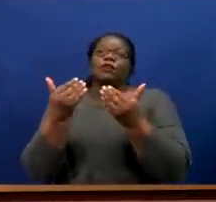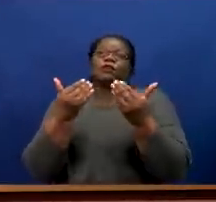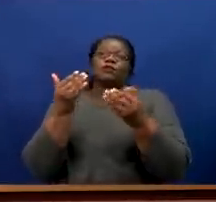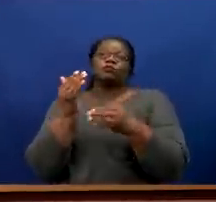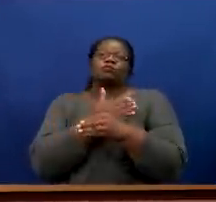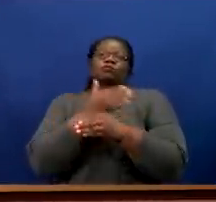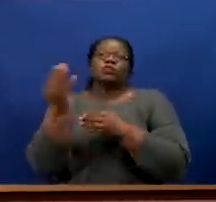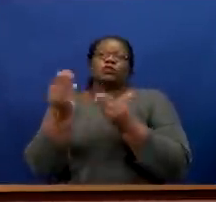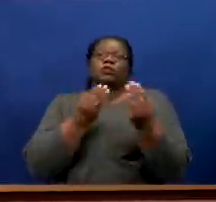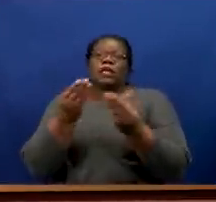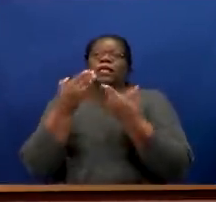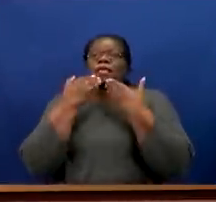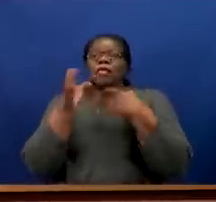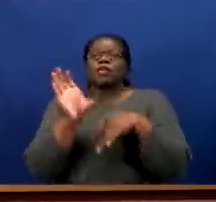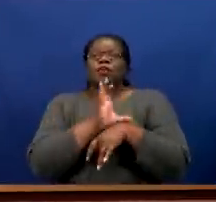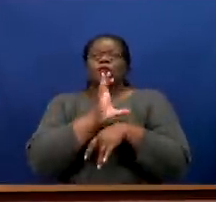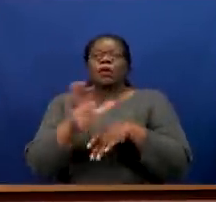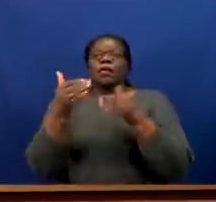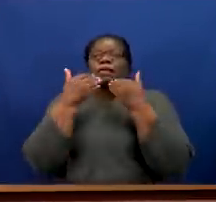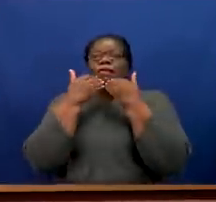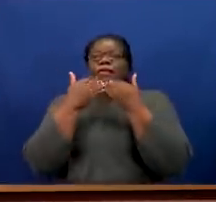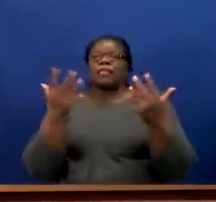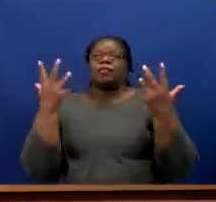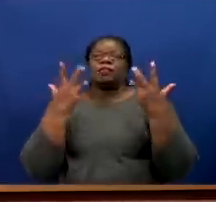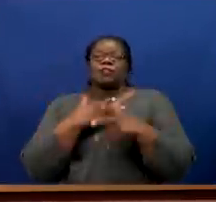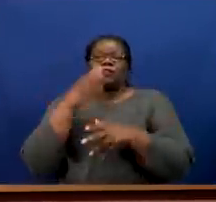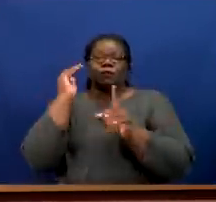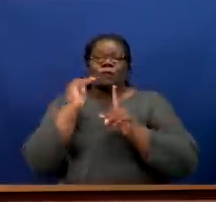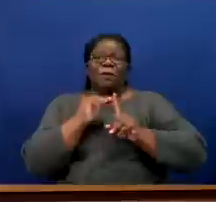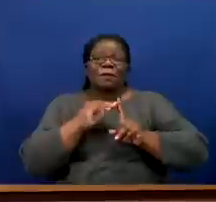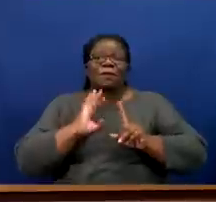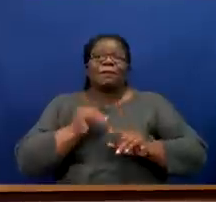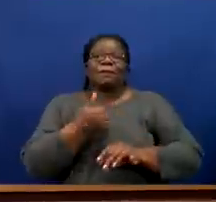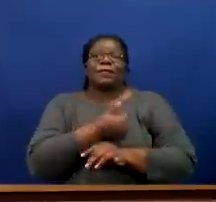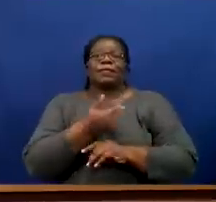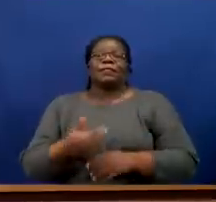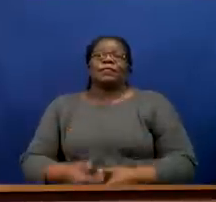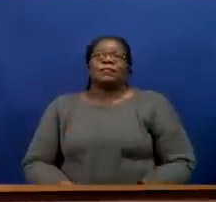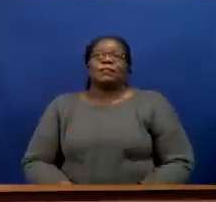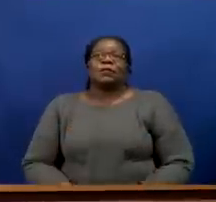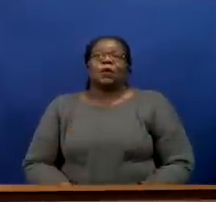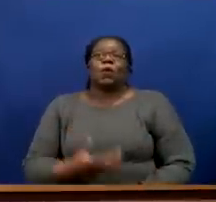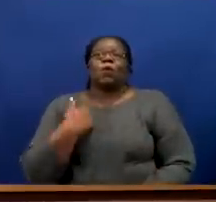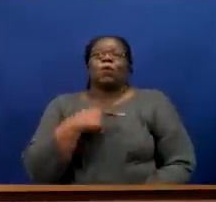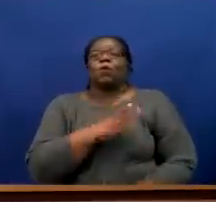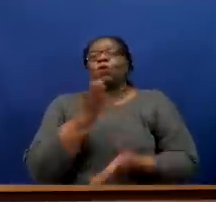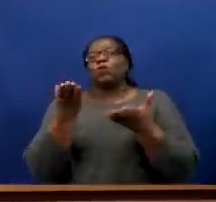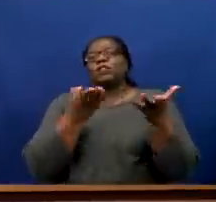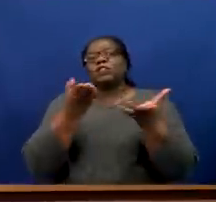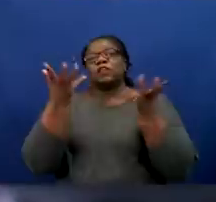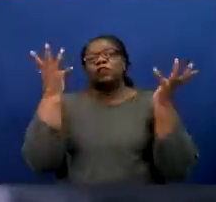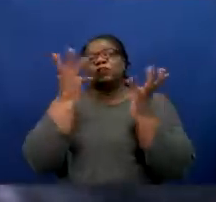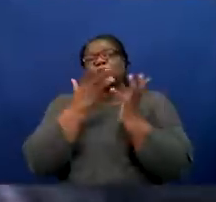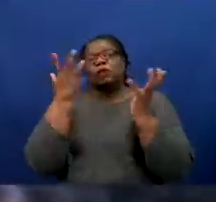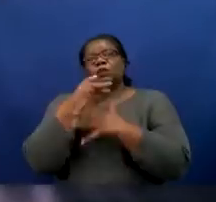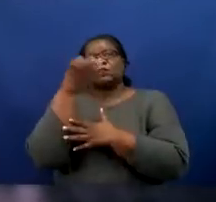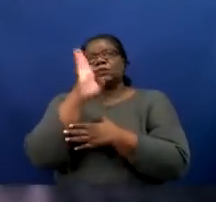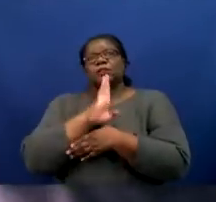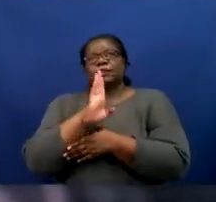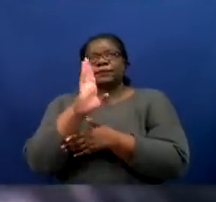choir. Thank you so much for reminding us that we serve an awesome